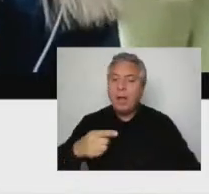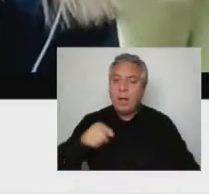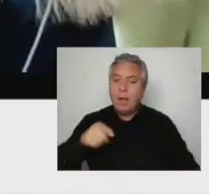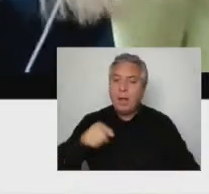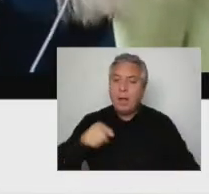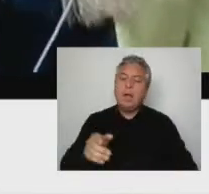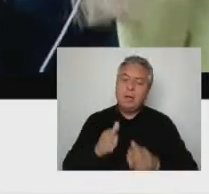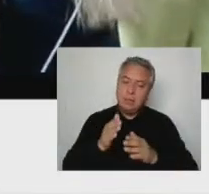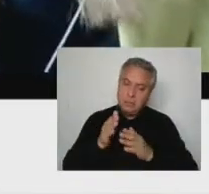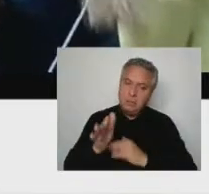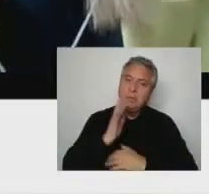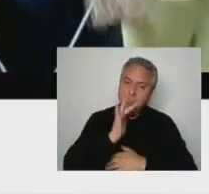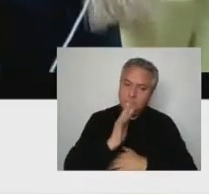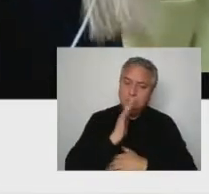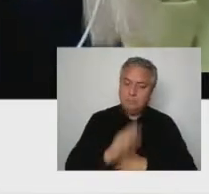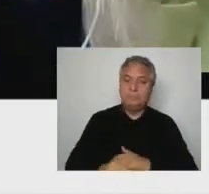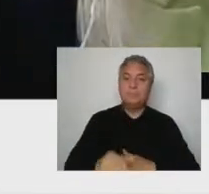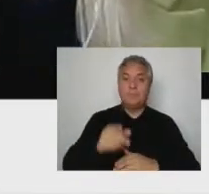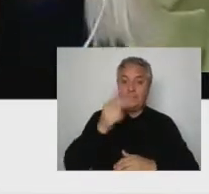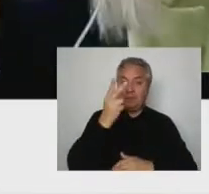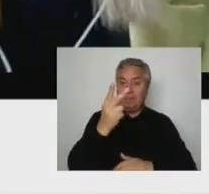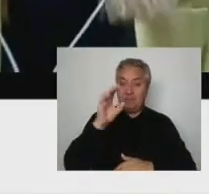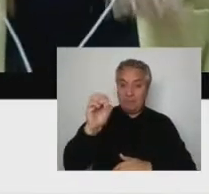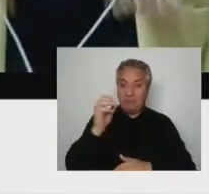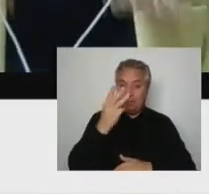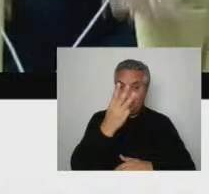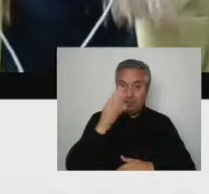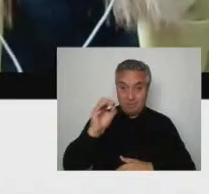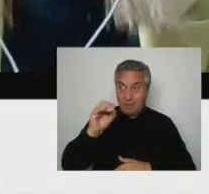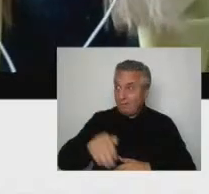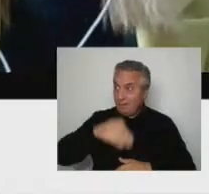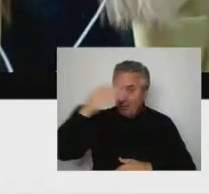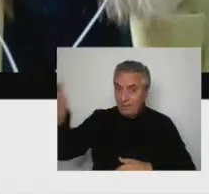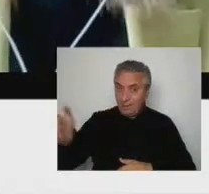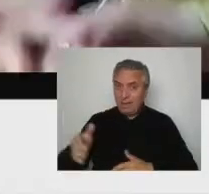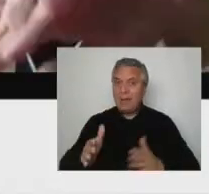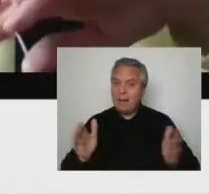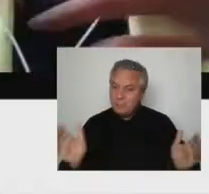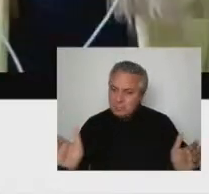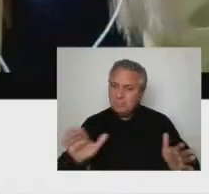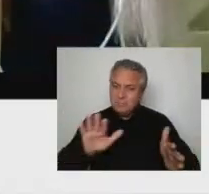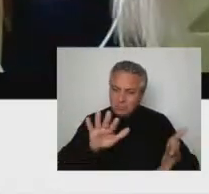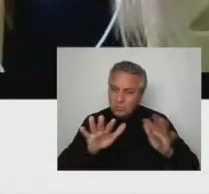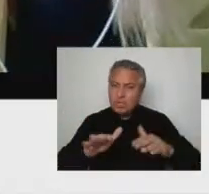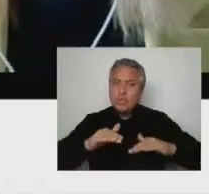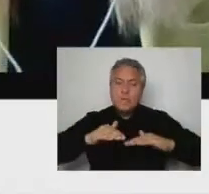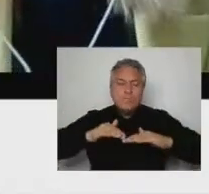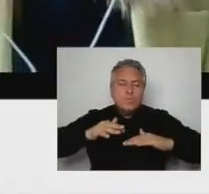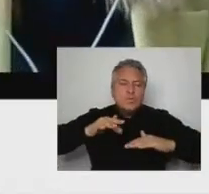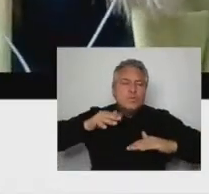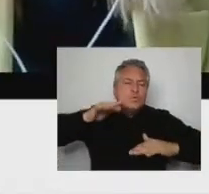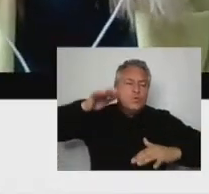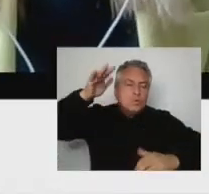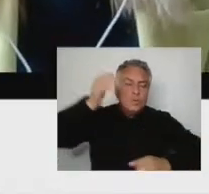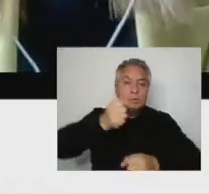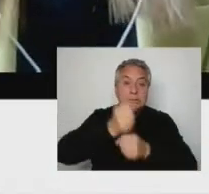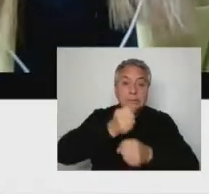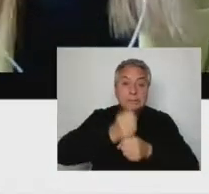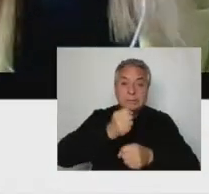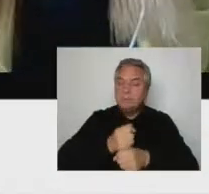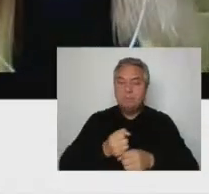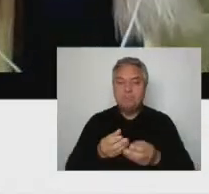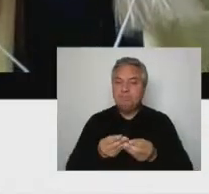to 2030, that by 2030, 2 to 3 million jobs will